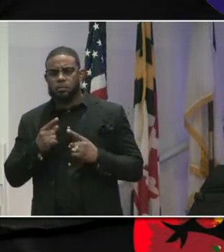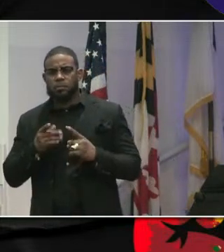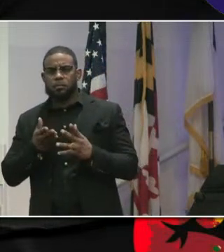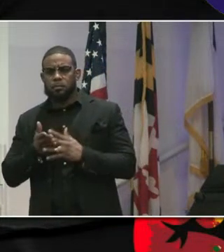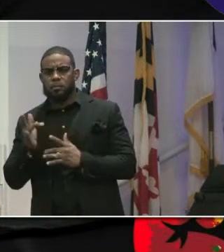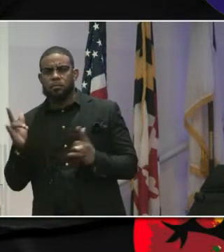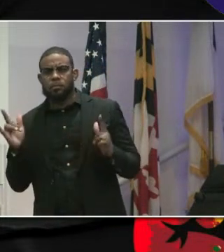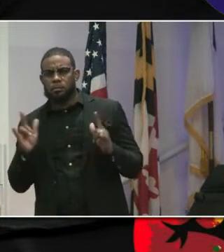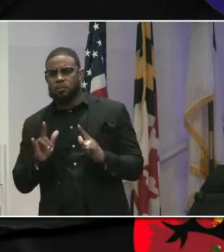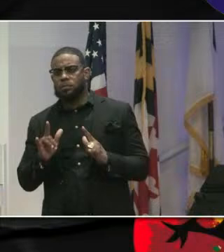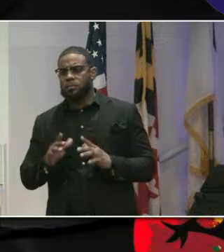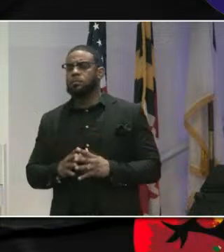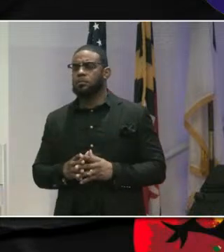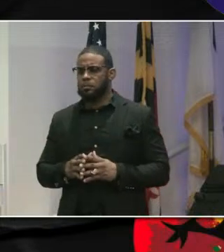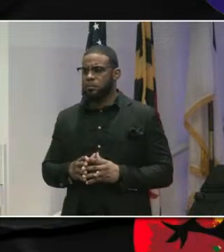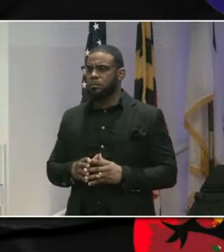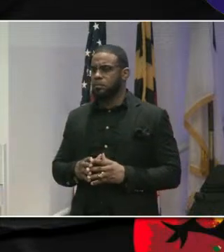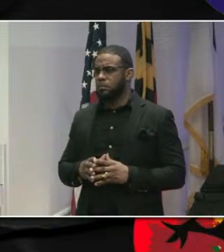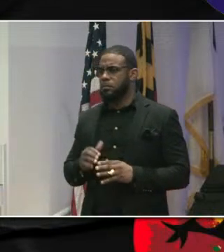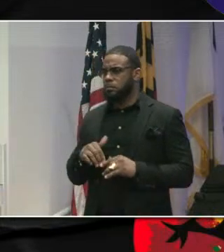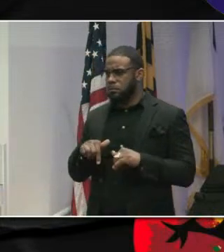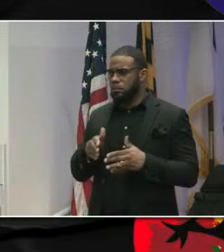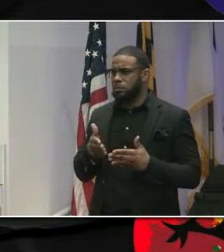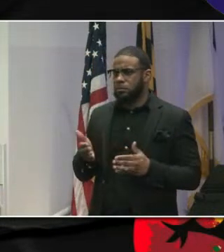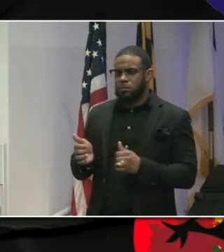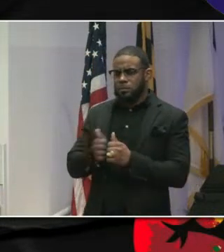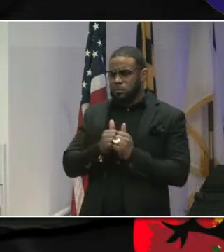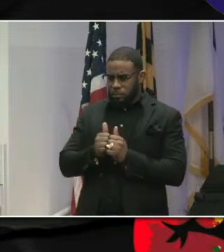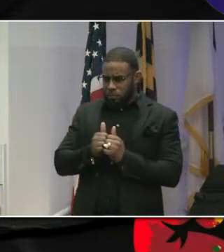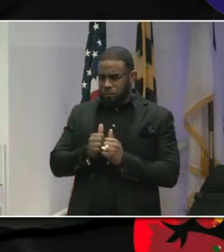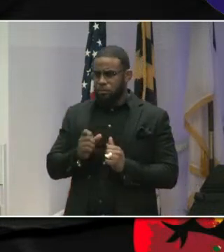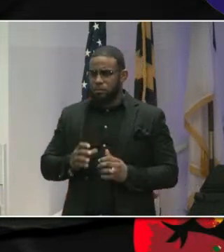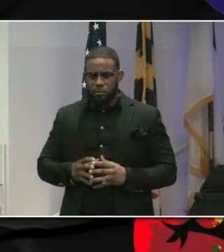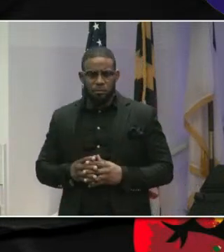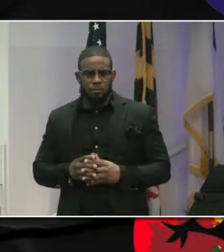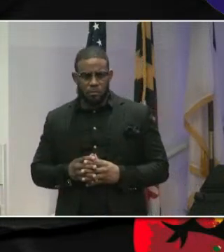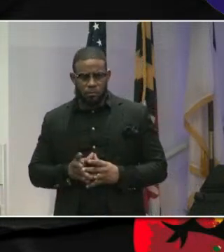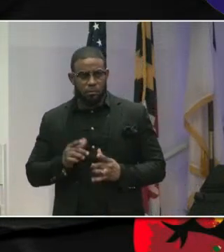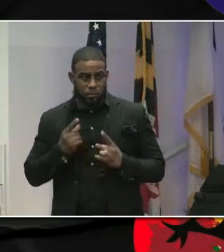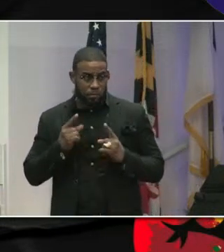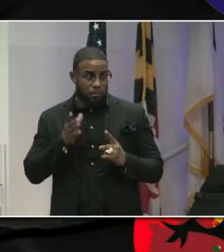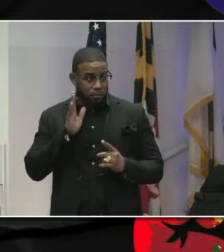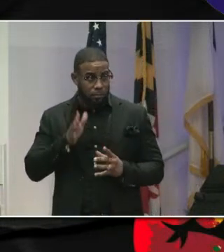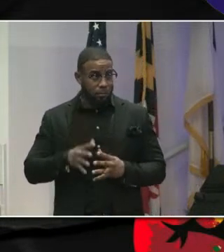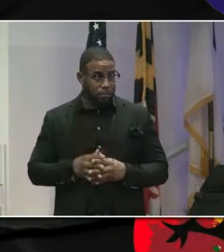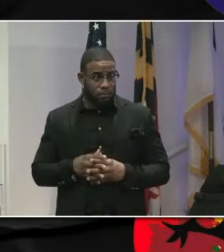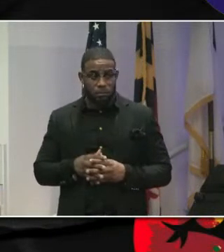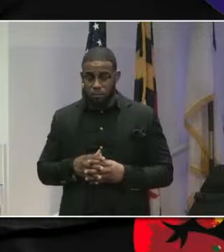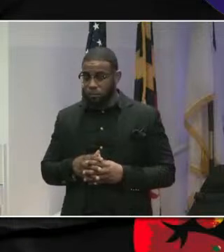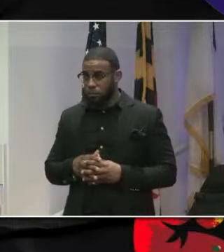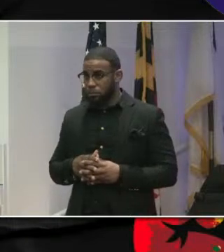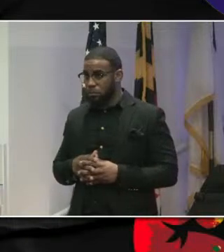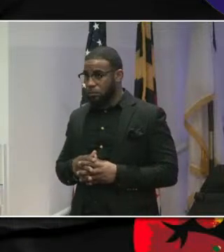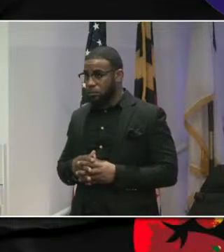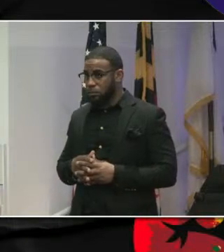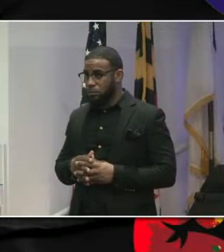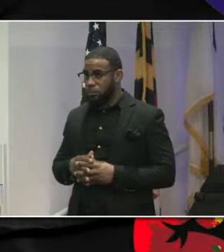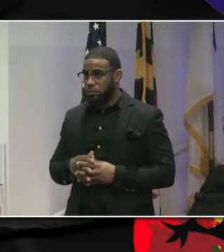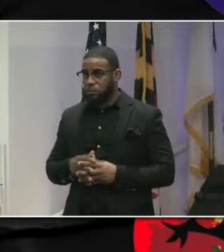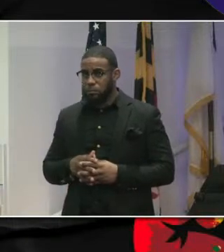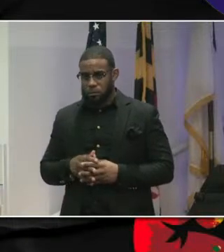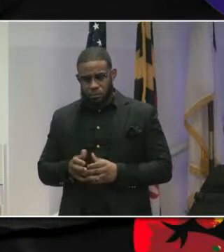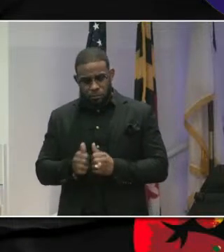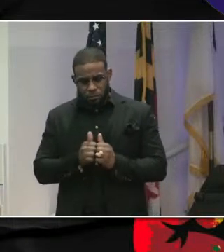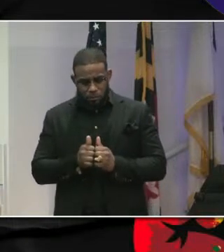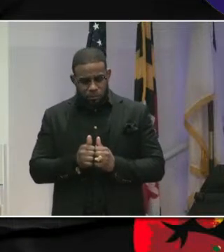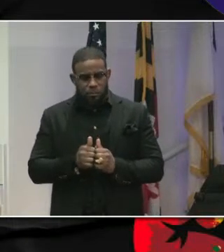through love in this thing together. We're going to make it, Brother Bill, through love